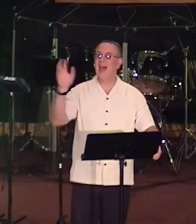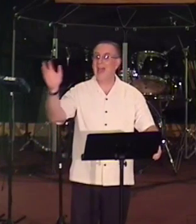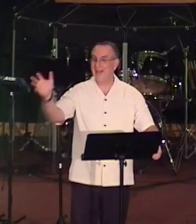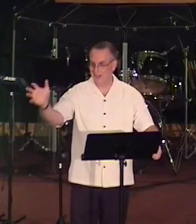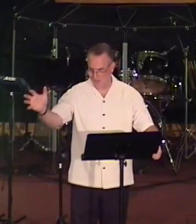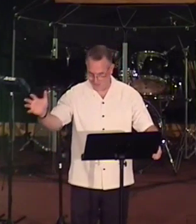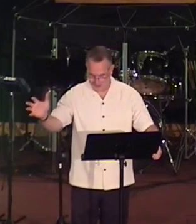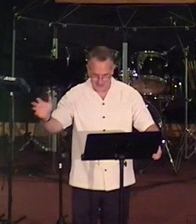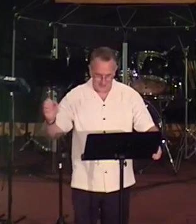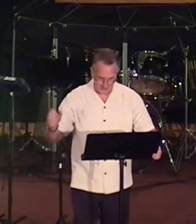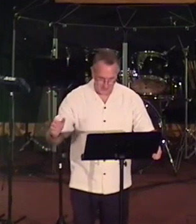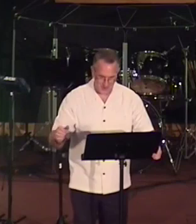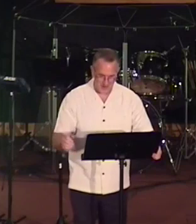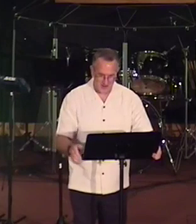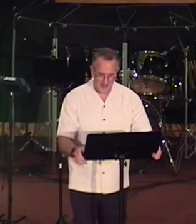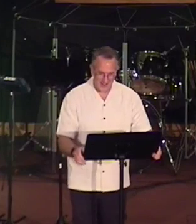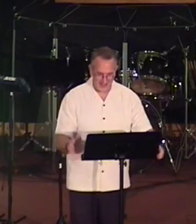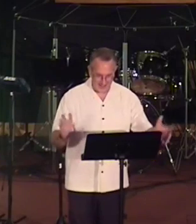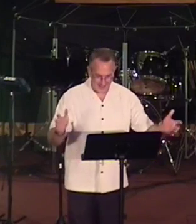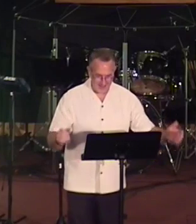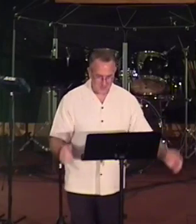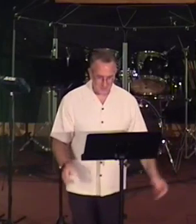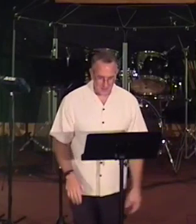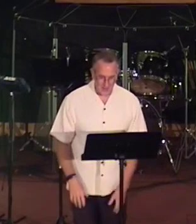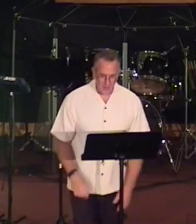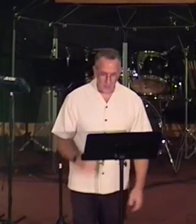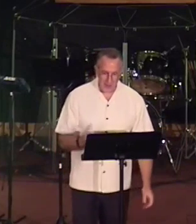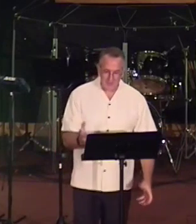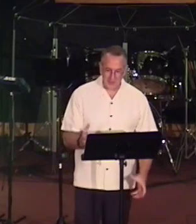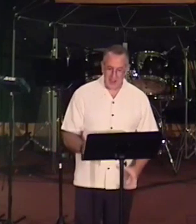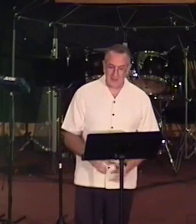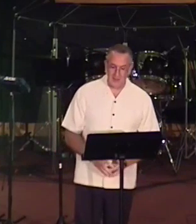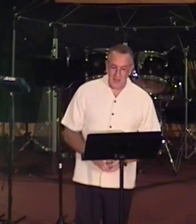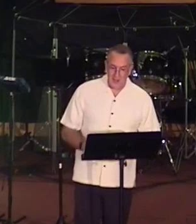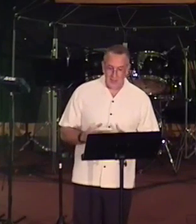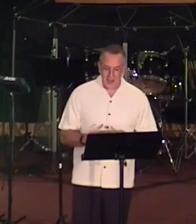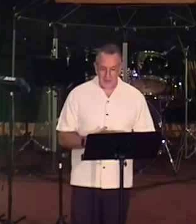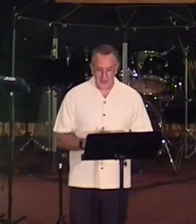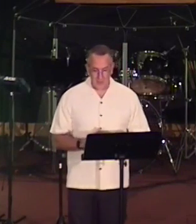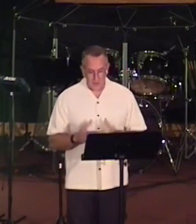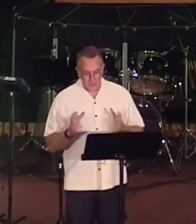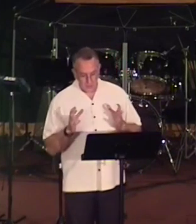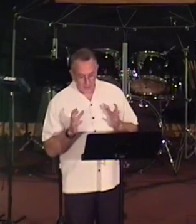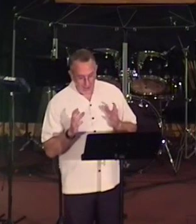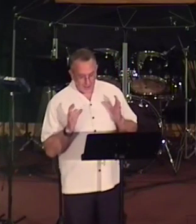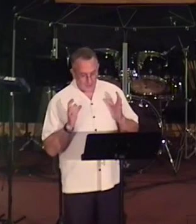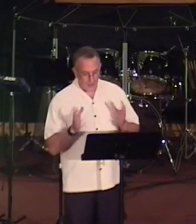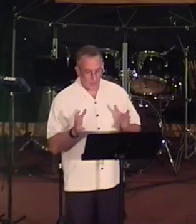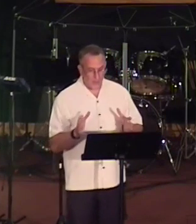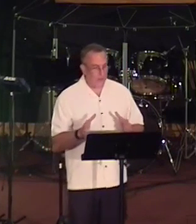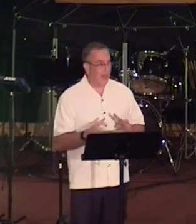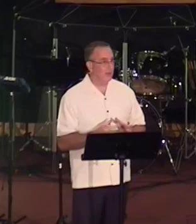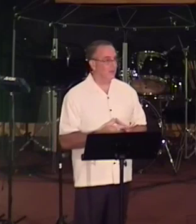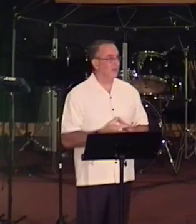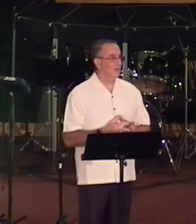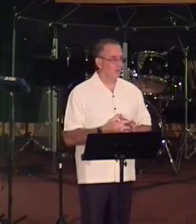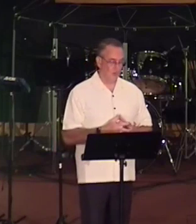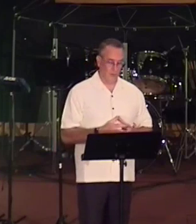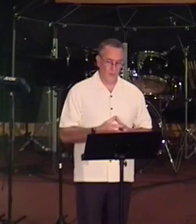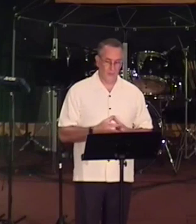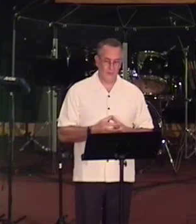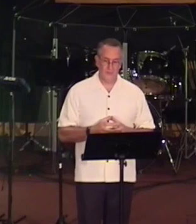says gladly received his word. I like that. Were baptized, and that day there were added about